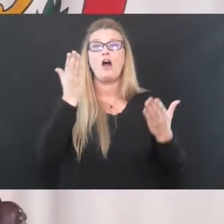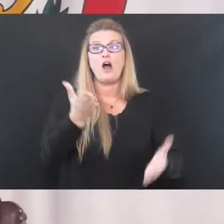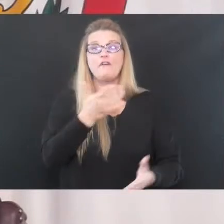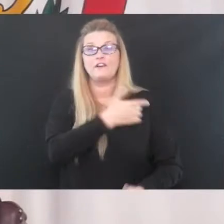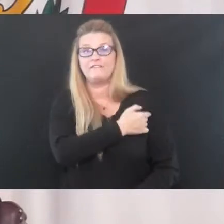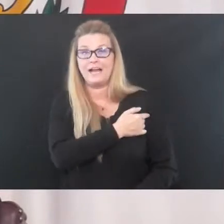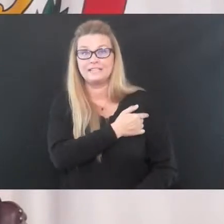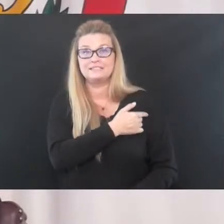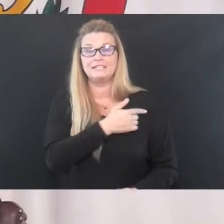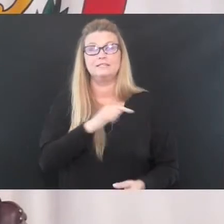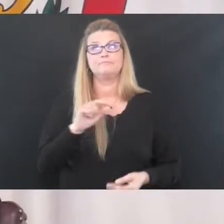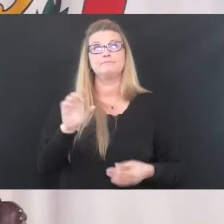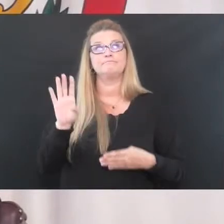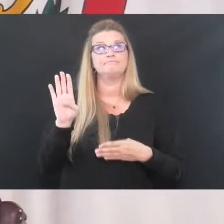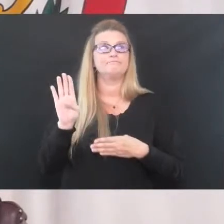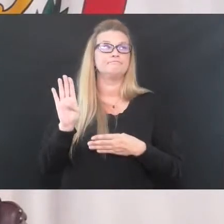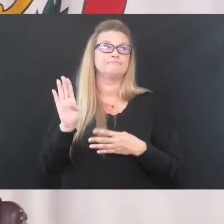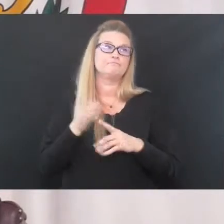by